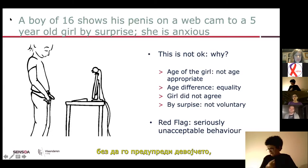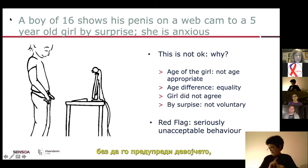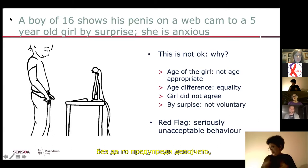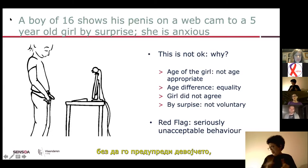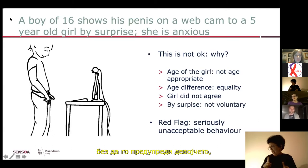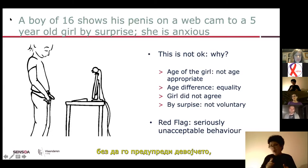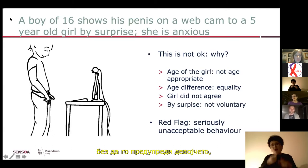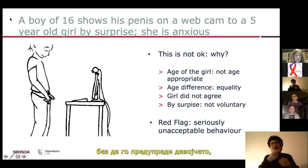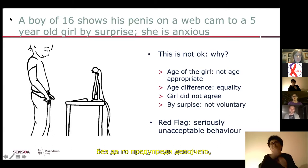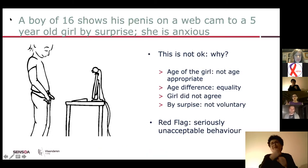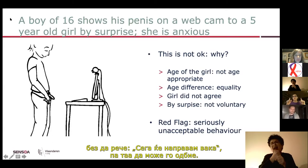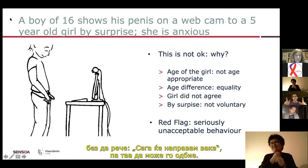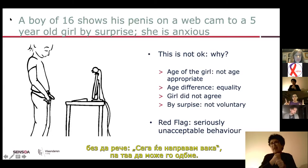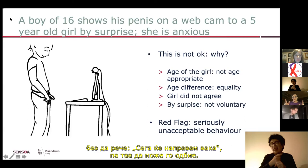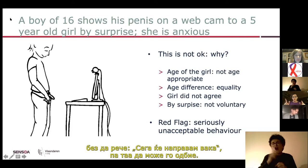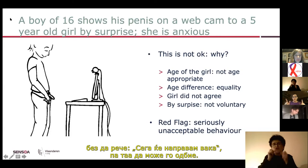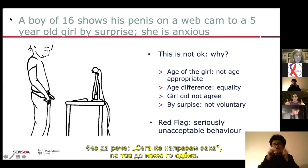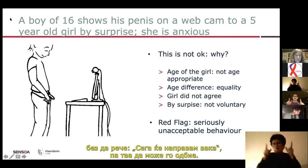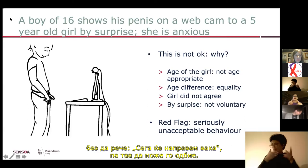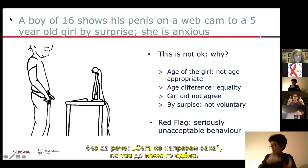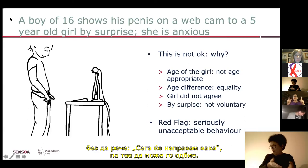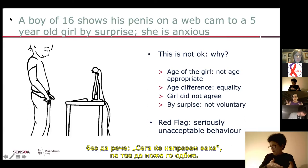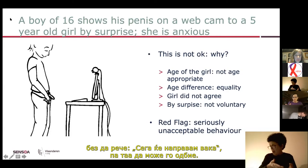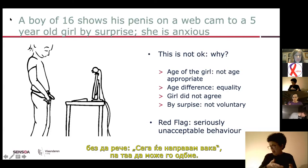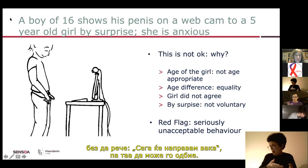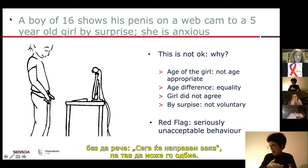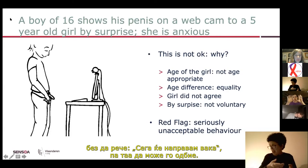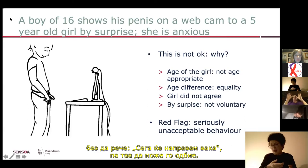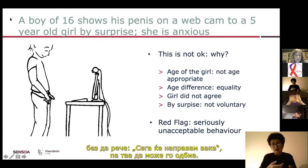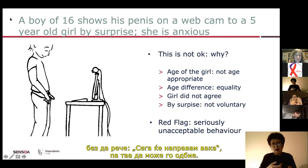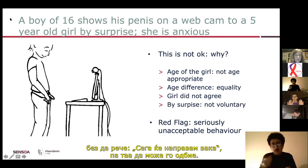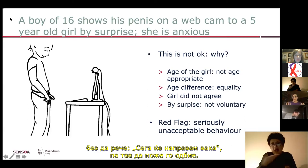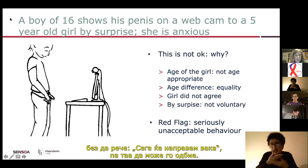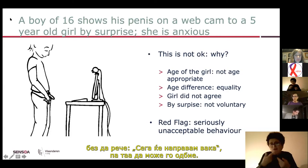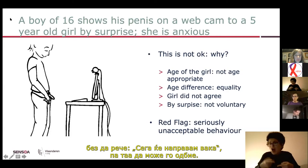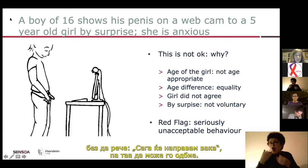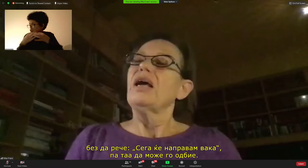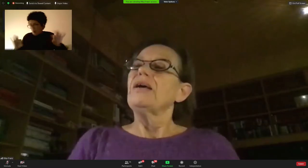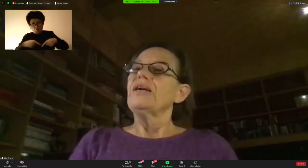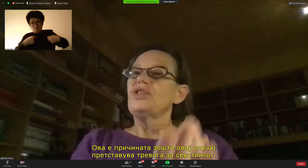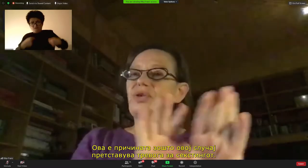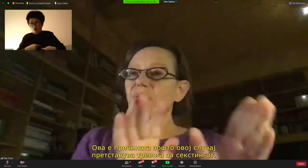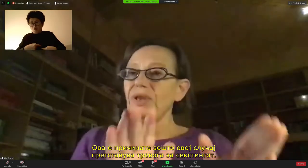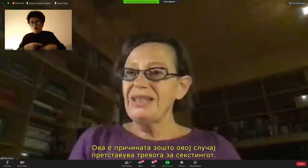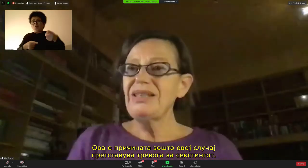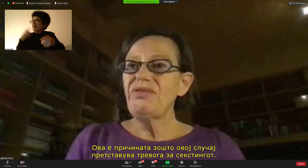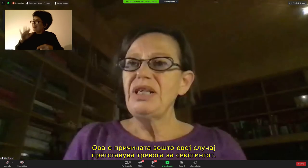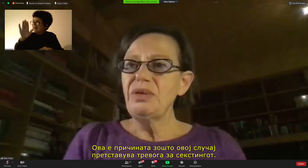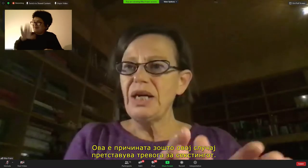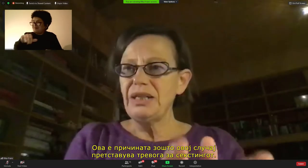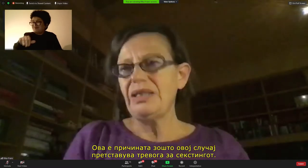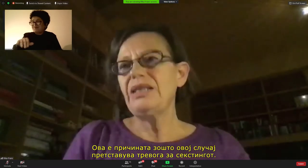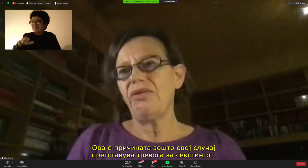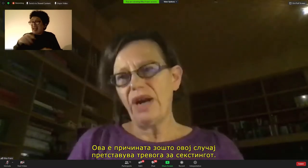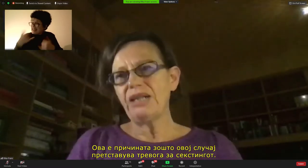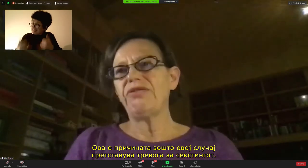warn the girl, watch, I'm going to do this, so that she could say, no, thank you. So this is the reason